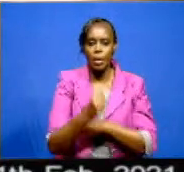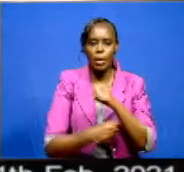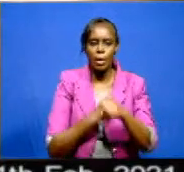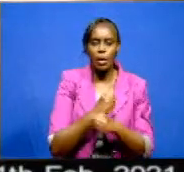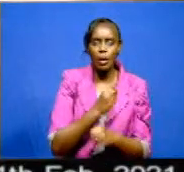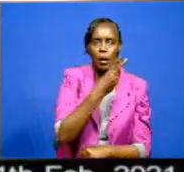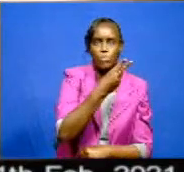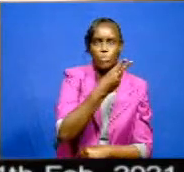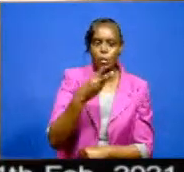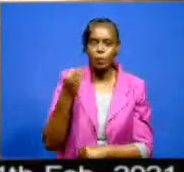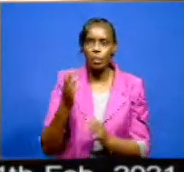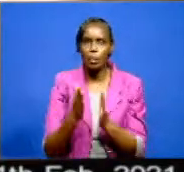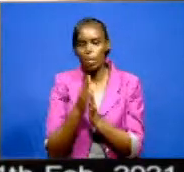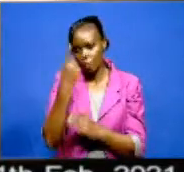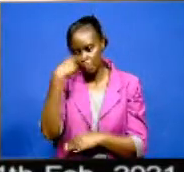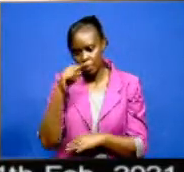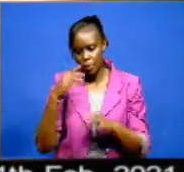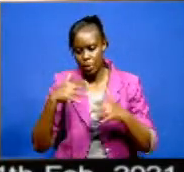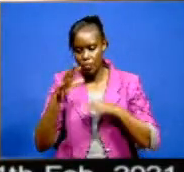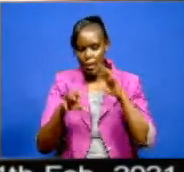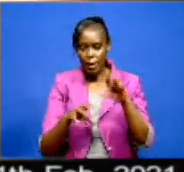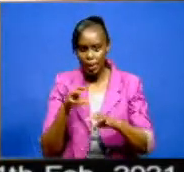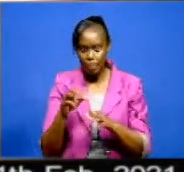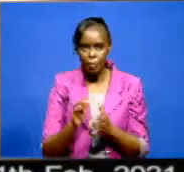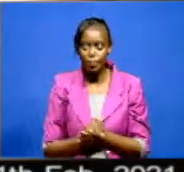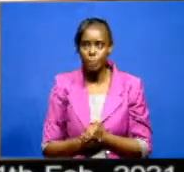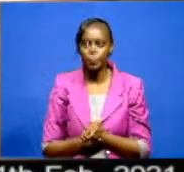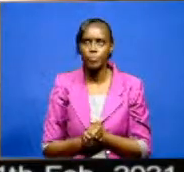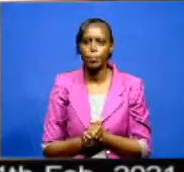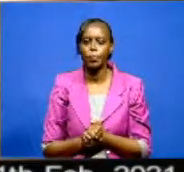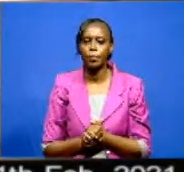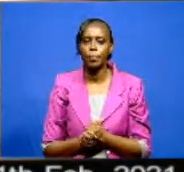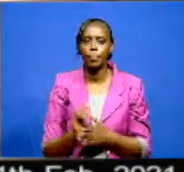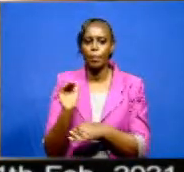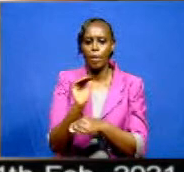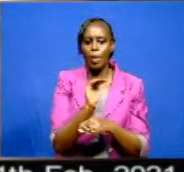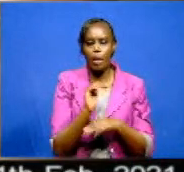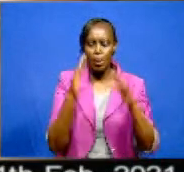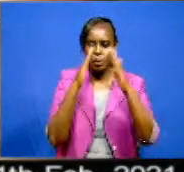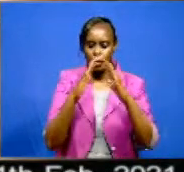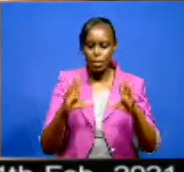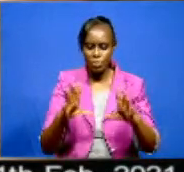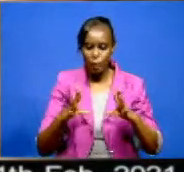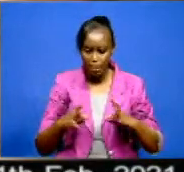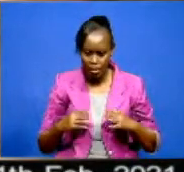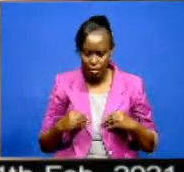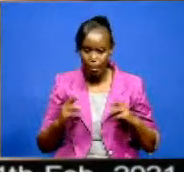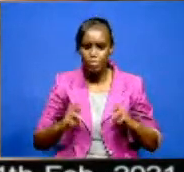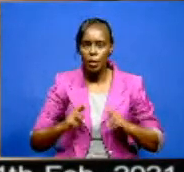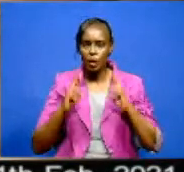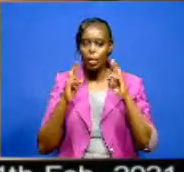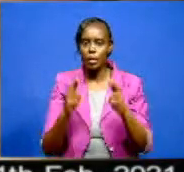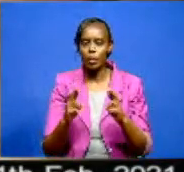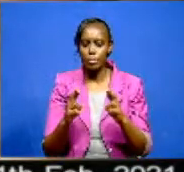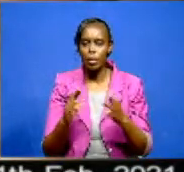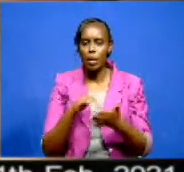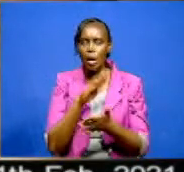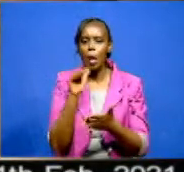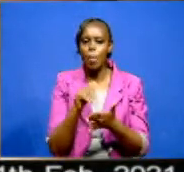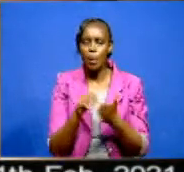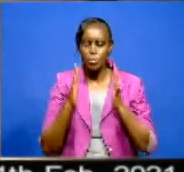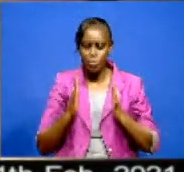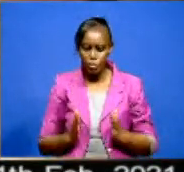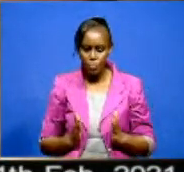policy. Madam Speaker, I therefore urge this House to adopt this report on the human wildlife policy,